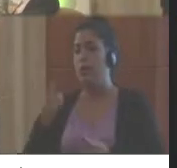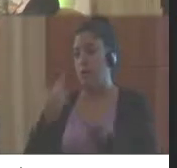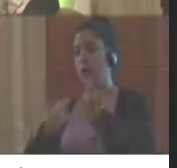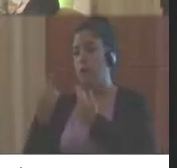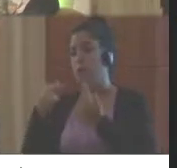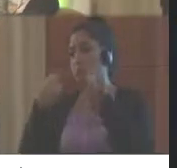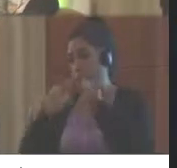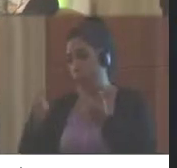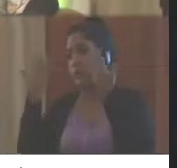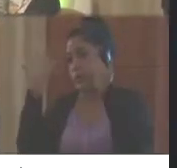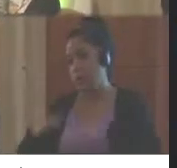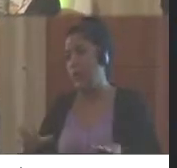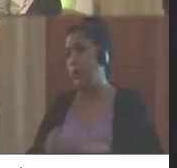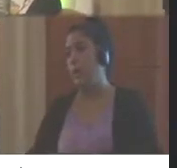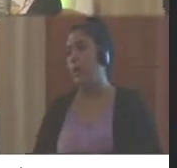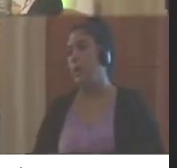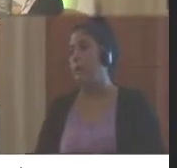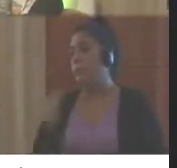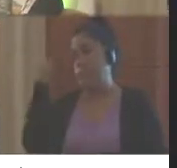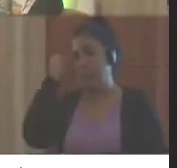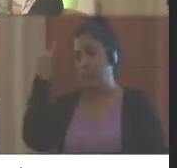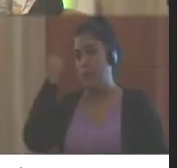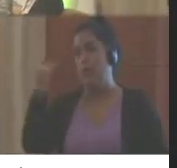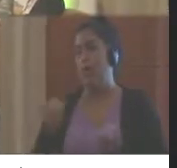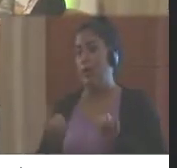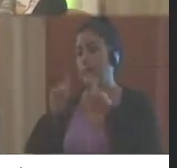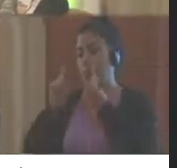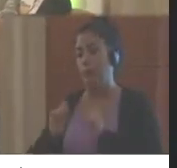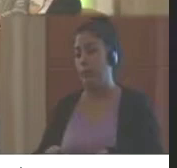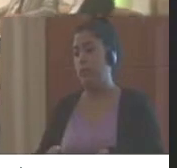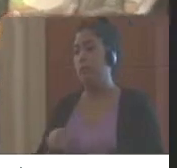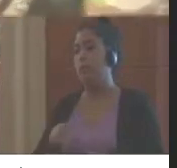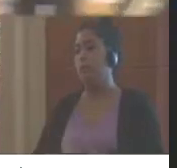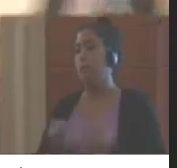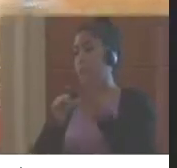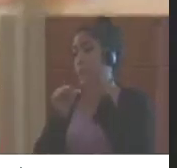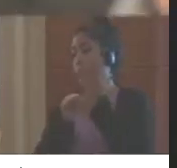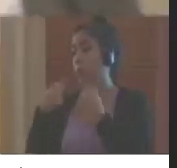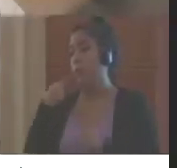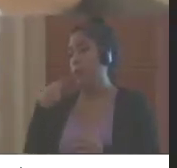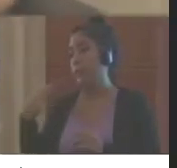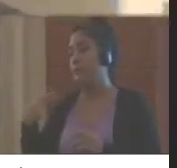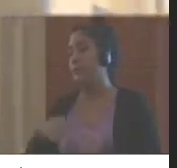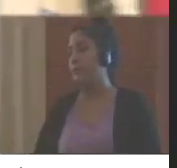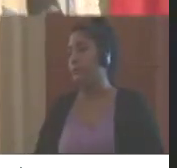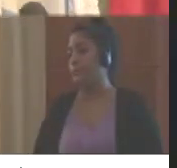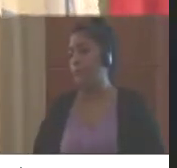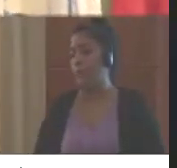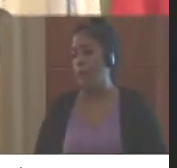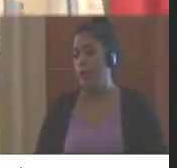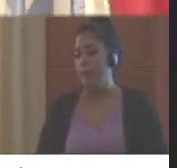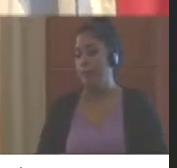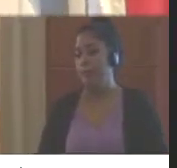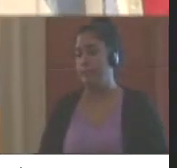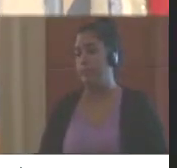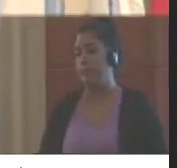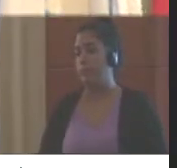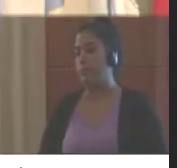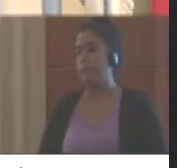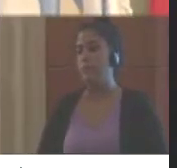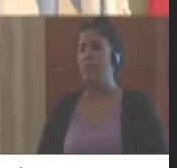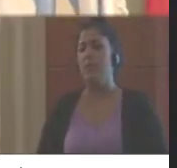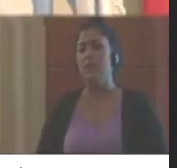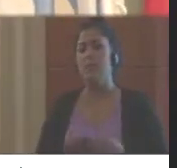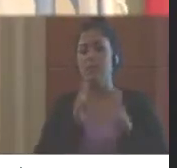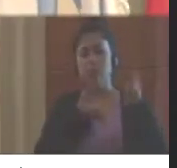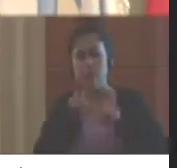I will begin by one, which is directed to the Minister of Honduras. What methodologies were